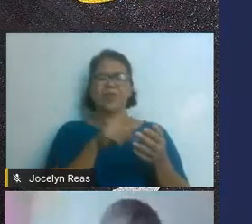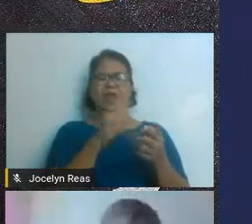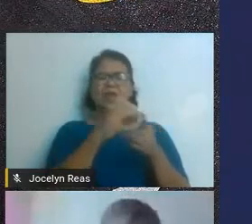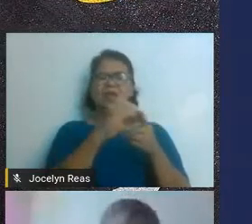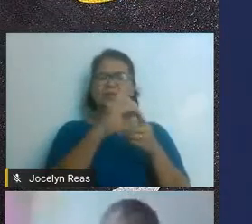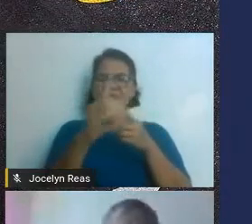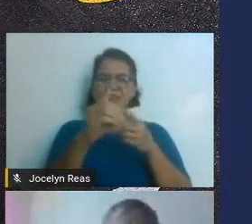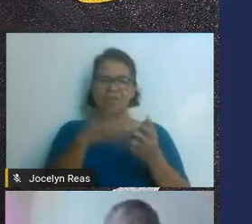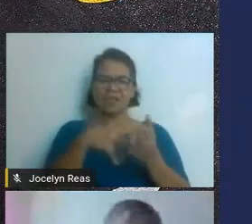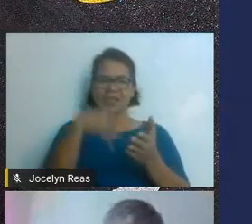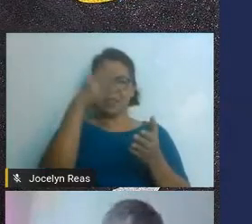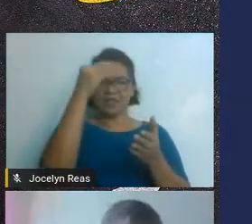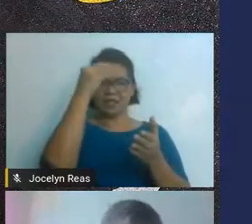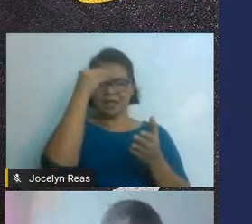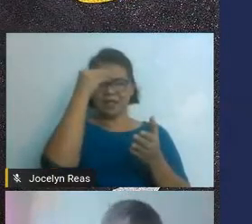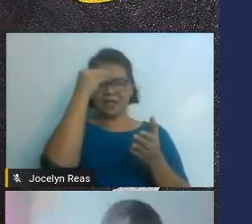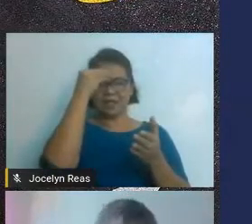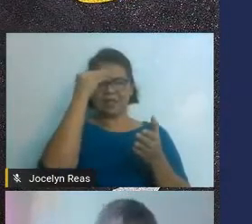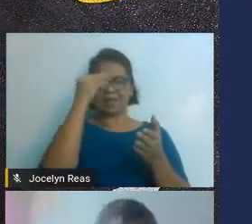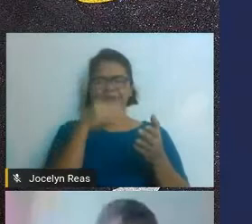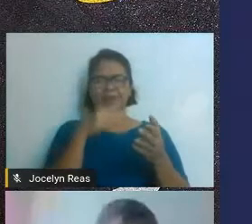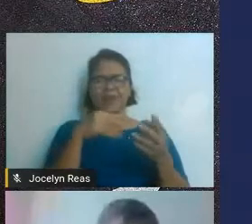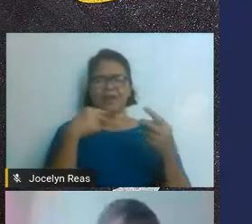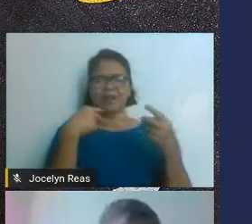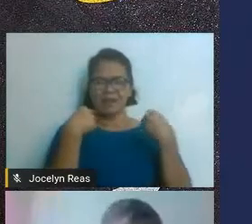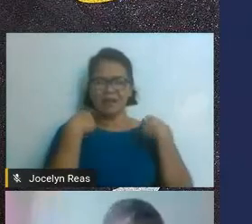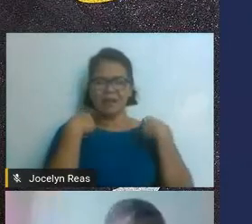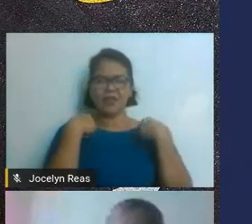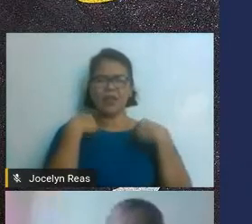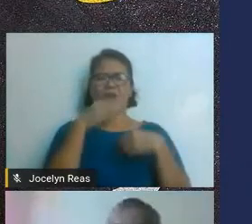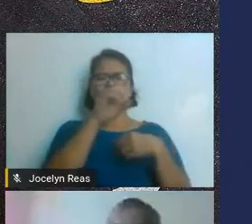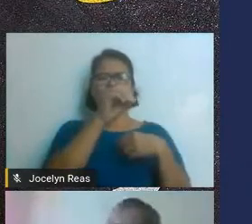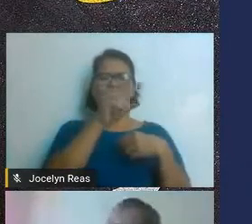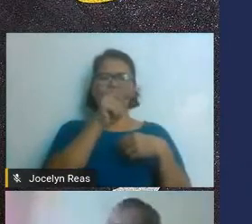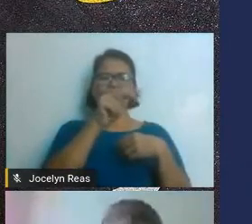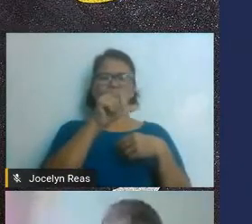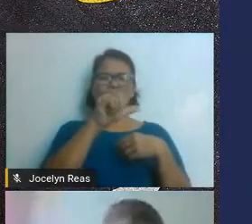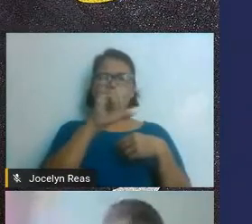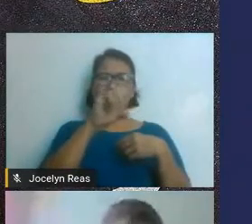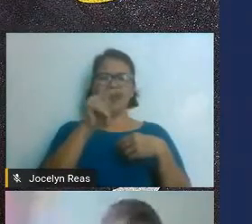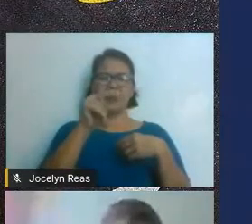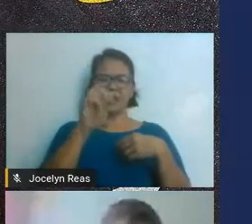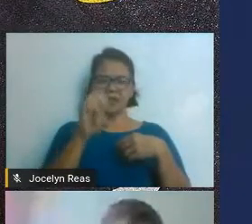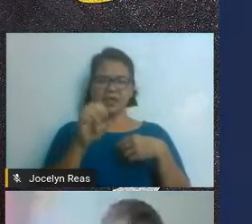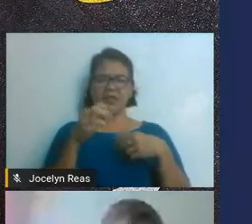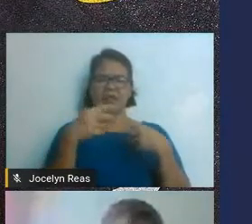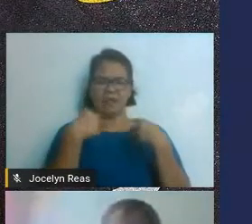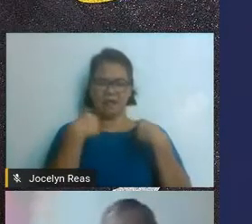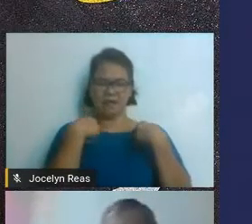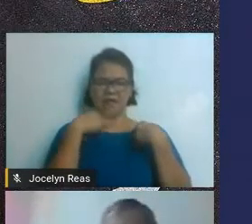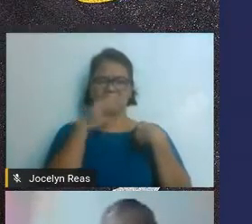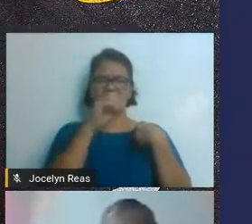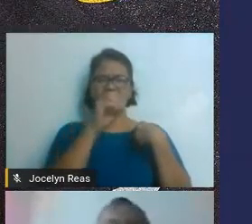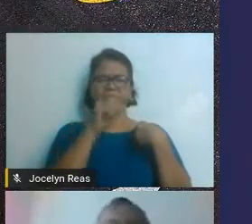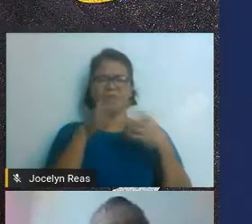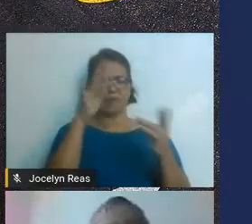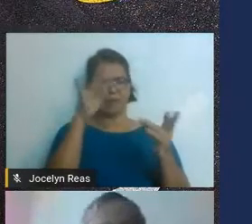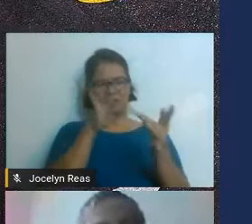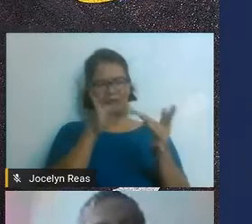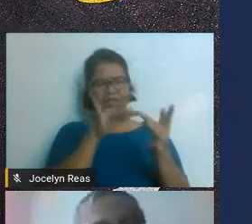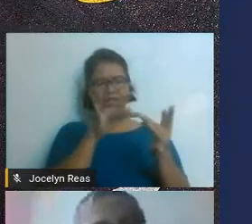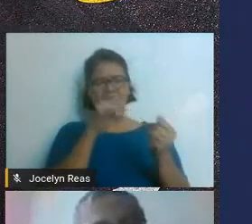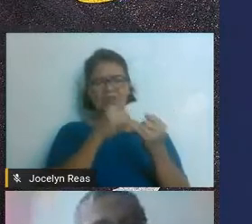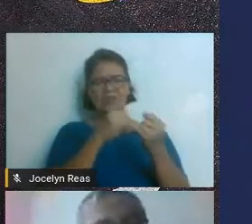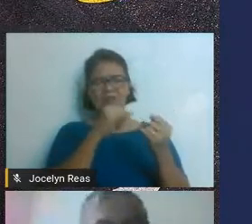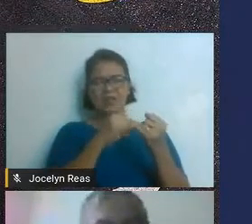Ano yan? Meron tayong online distance learning. You use various technologies connected to the internet, which could be